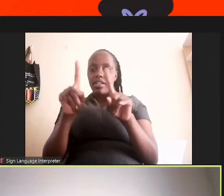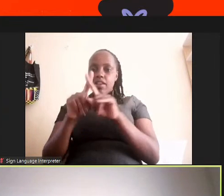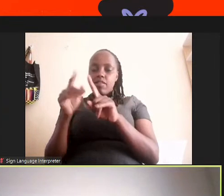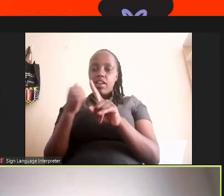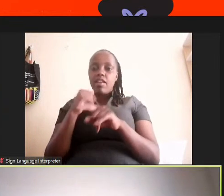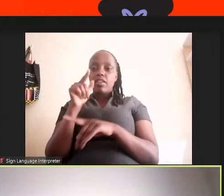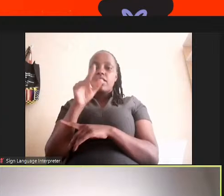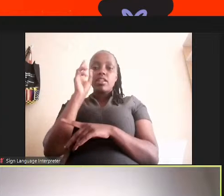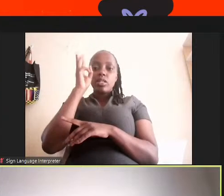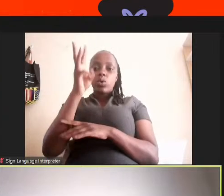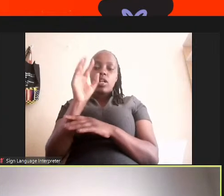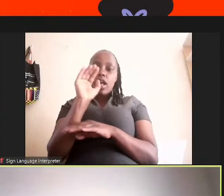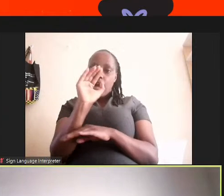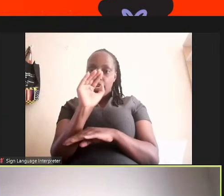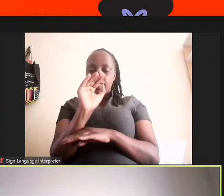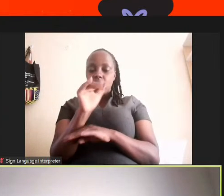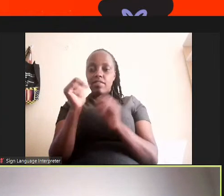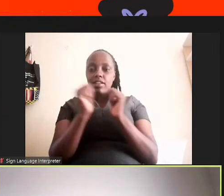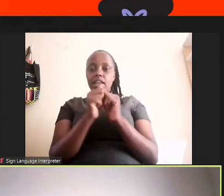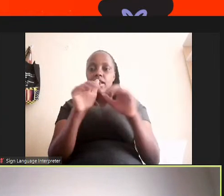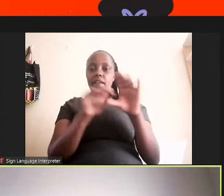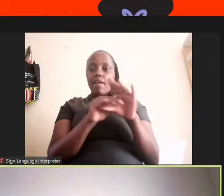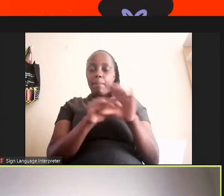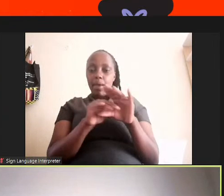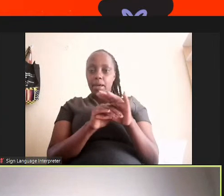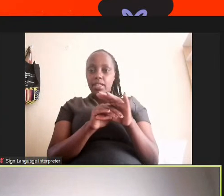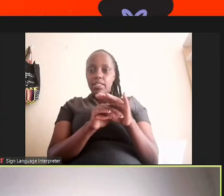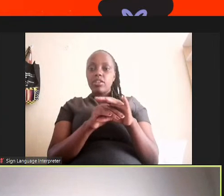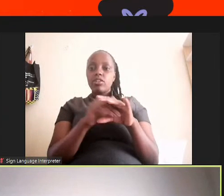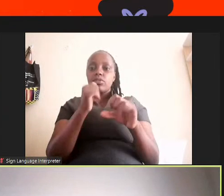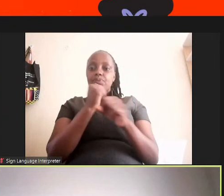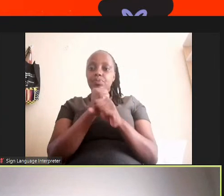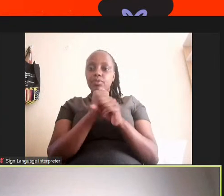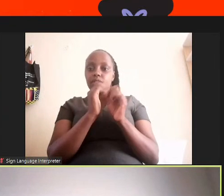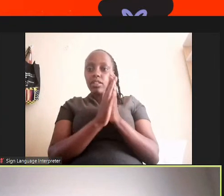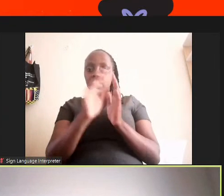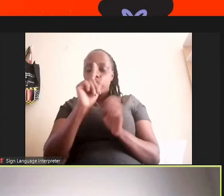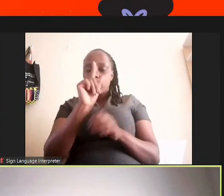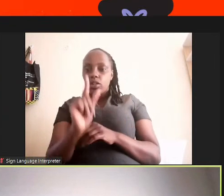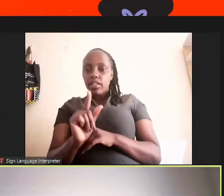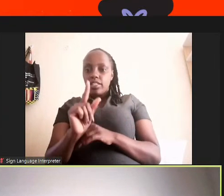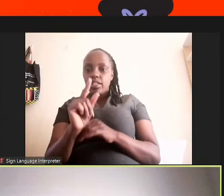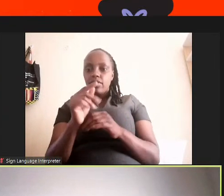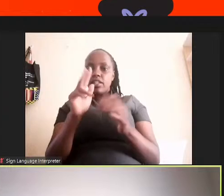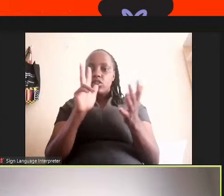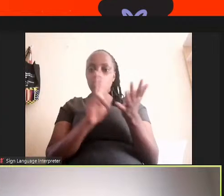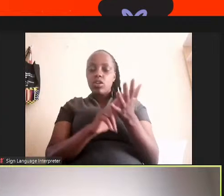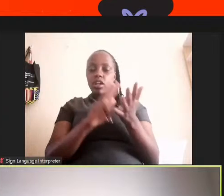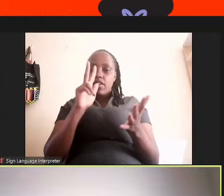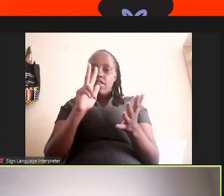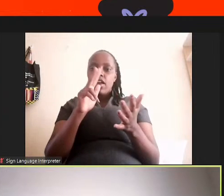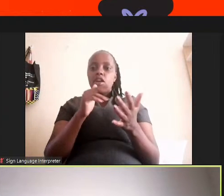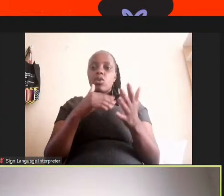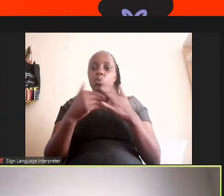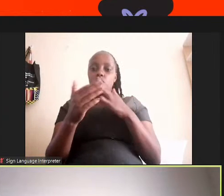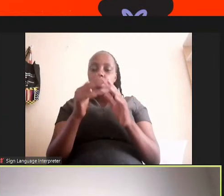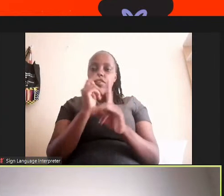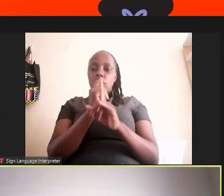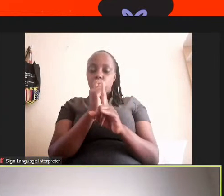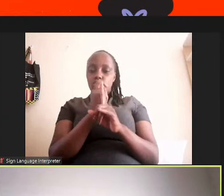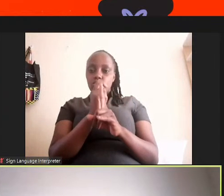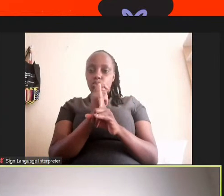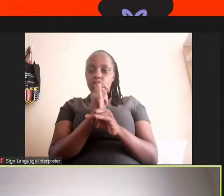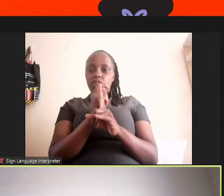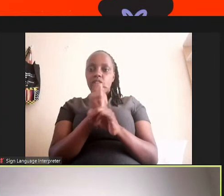to ask 10 members within a certain region to sign, ratify a certain instrument or a